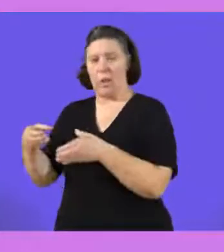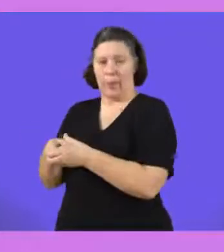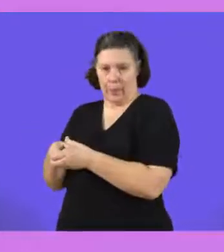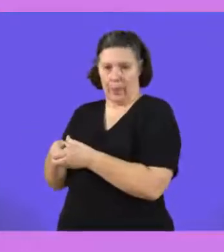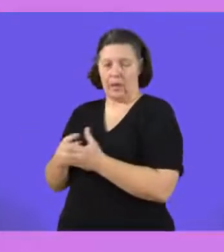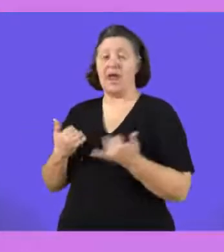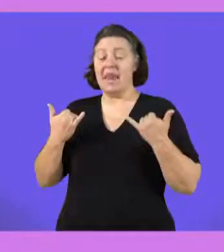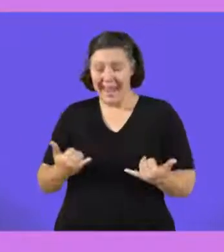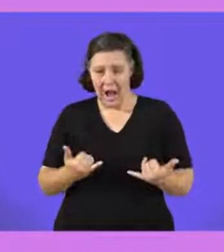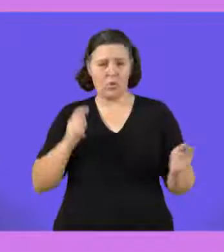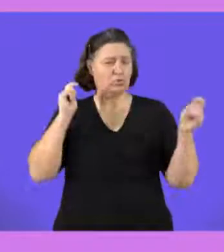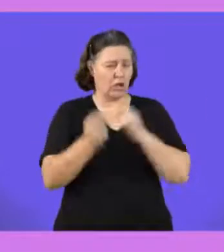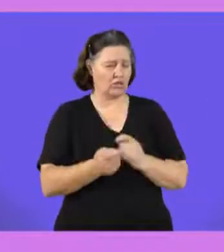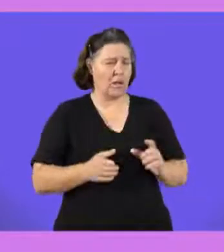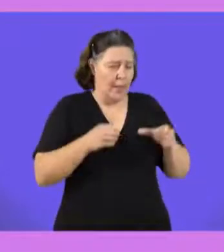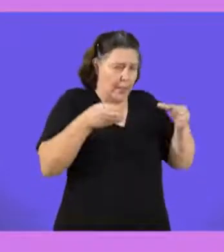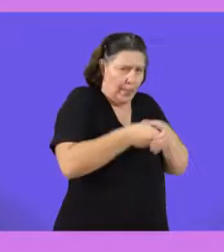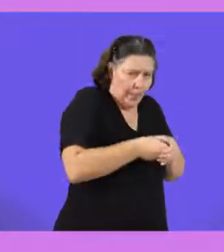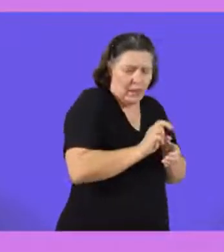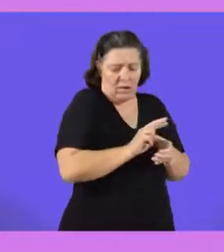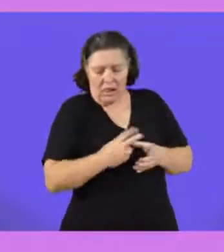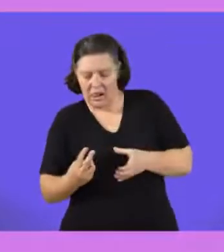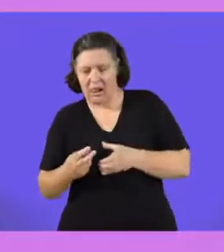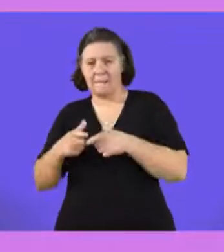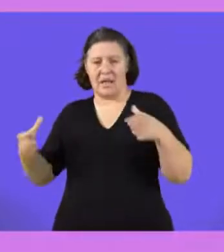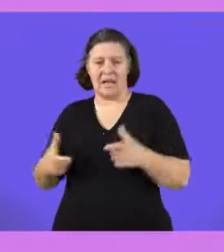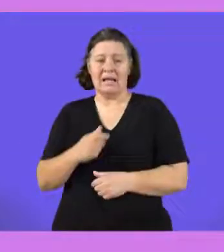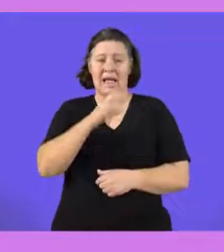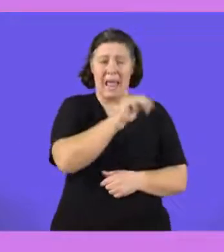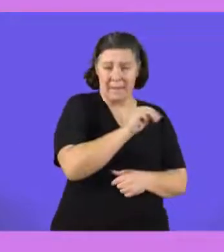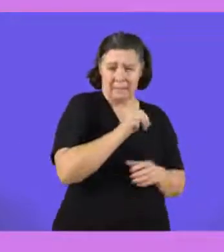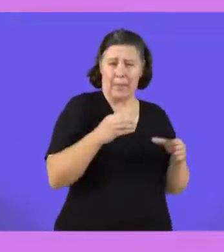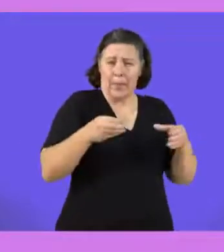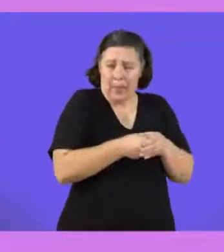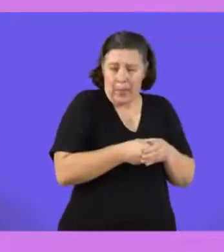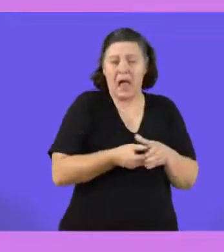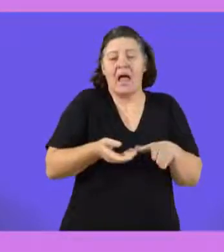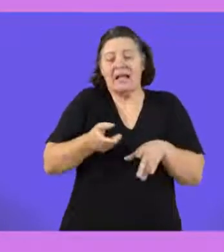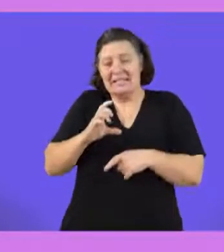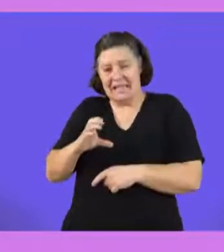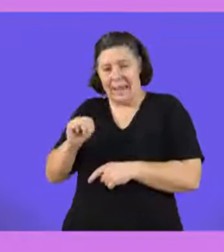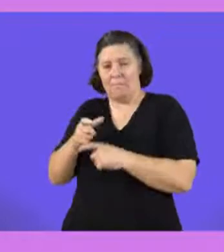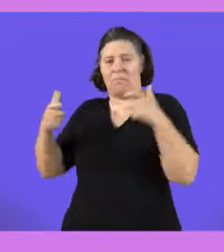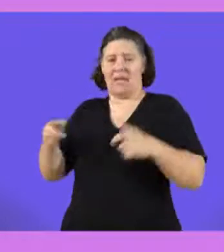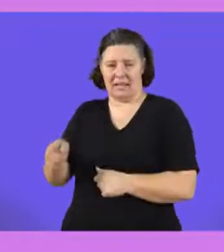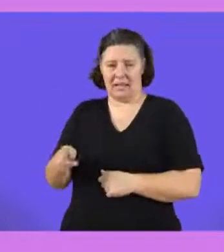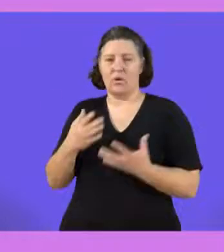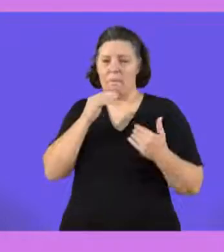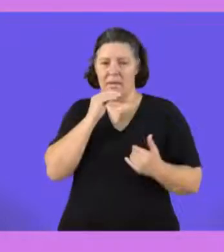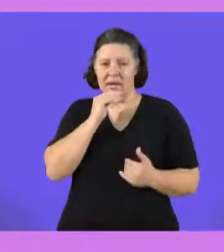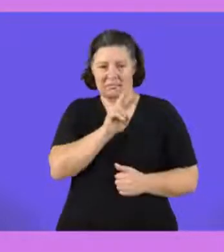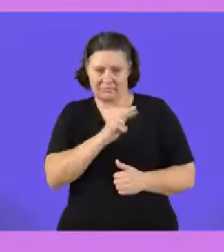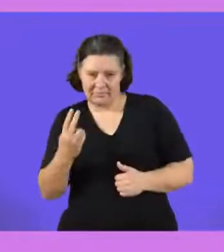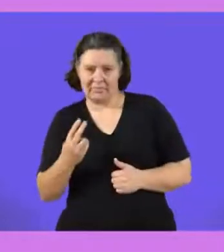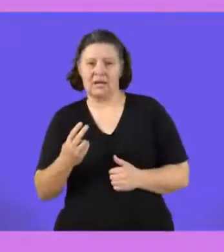to small. What will happen if we work from small to big? Millimeters definitely smaller than centimeters, right? Conversion factor in this